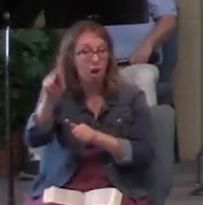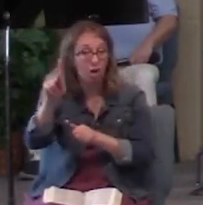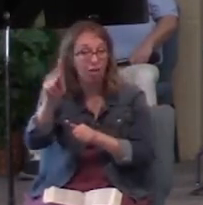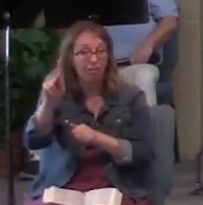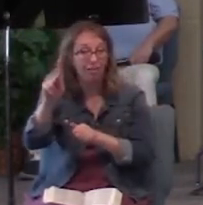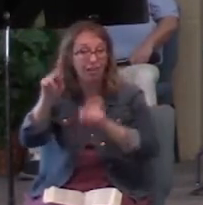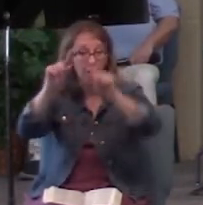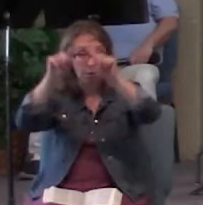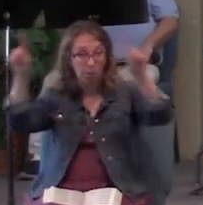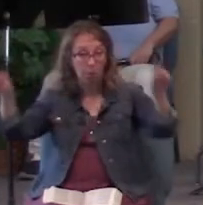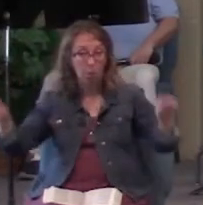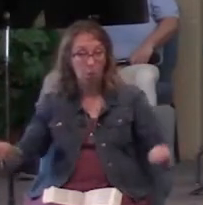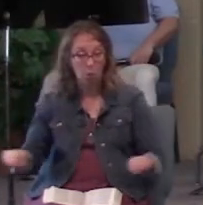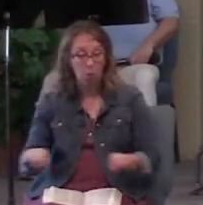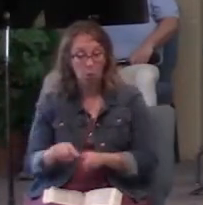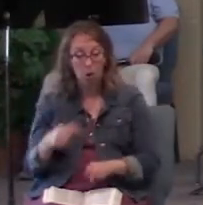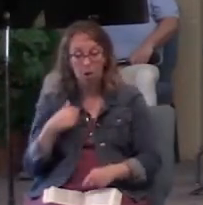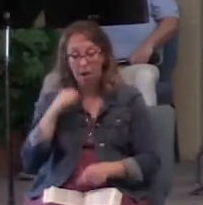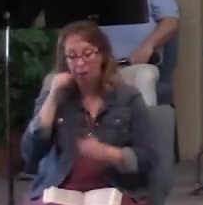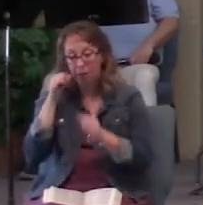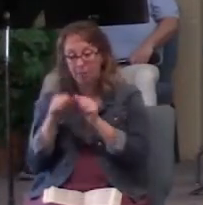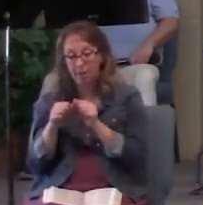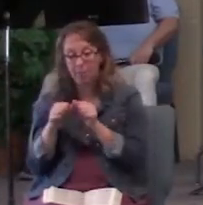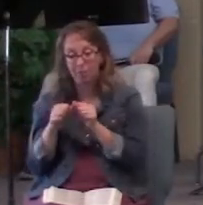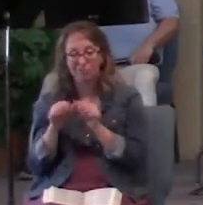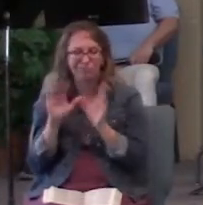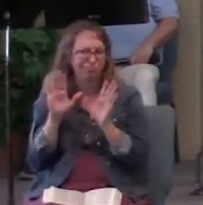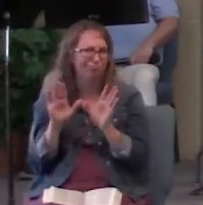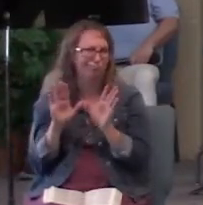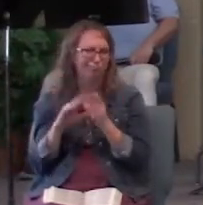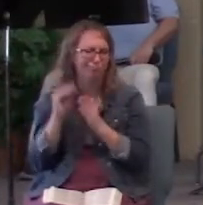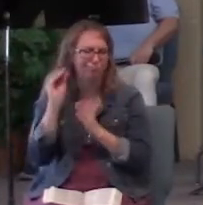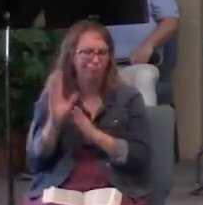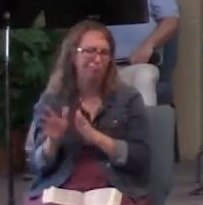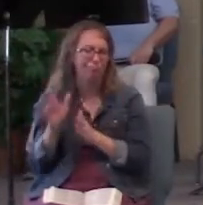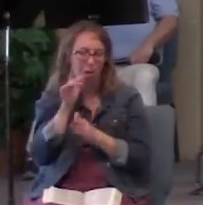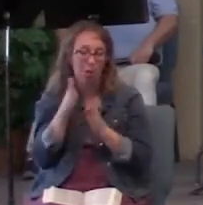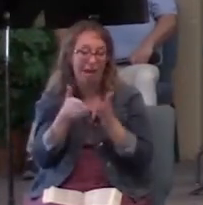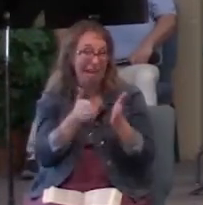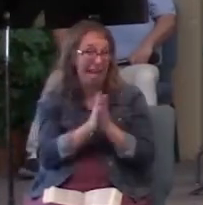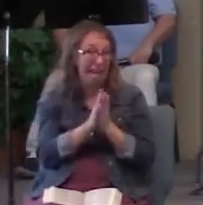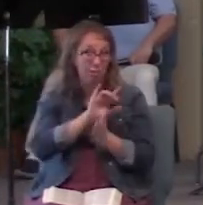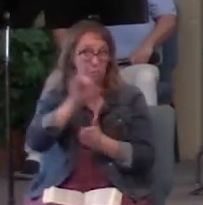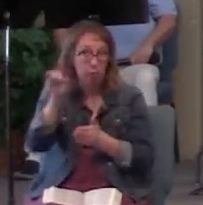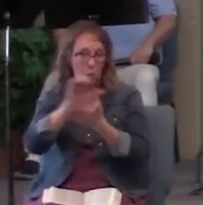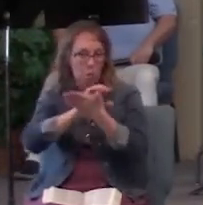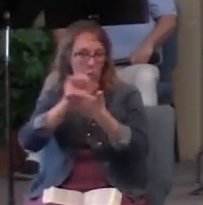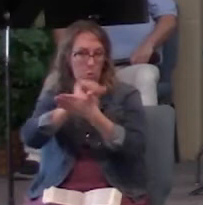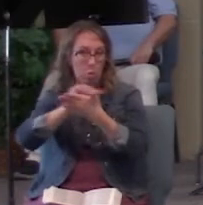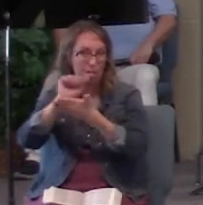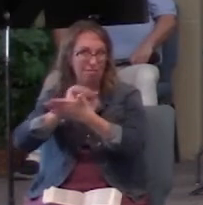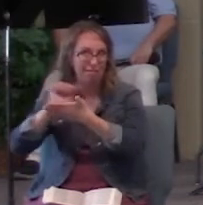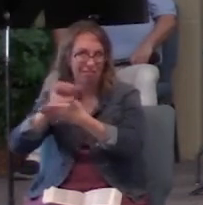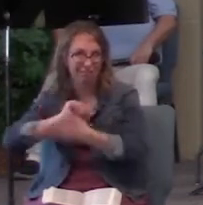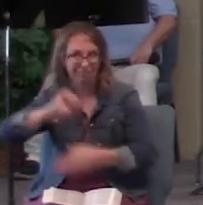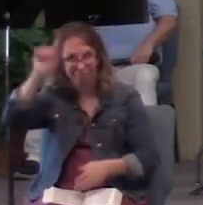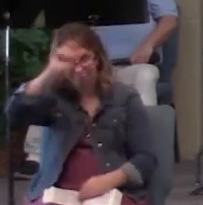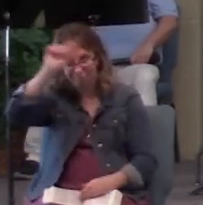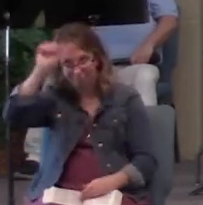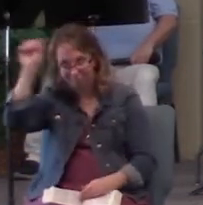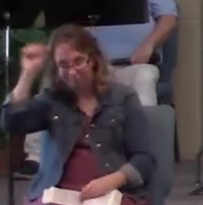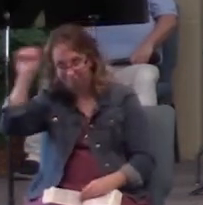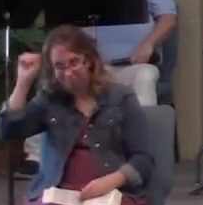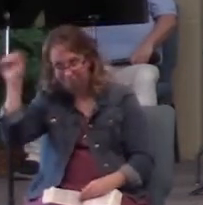Well, I remember being a wonderful student that would be asked to clean the